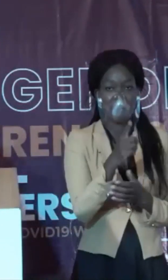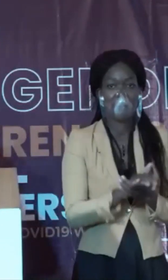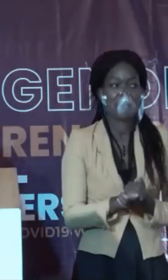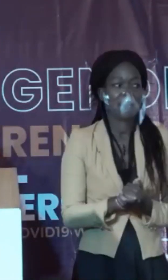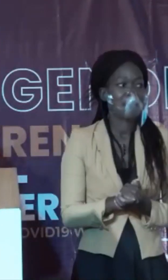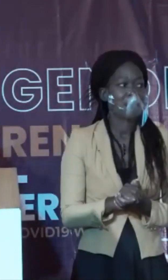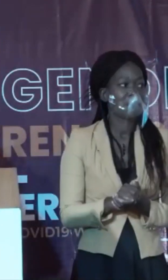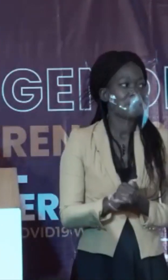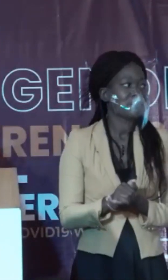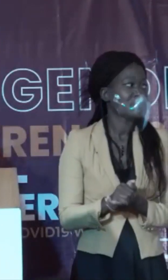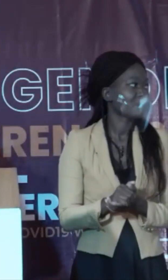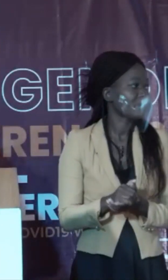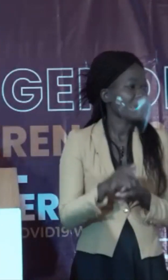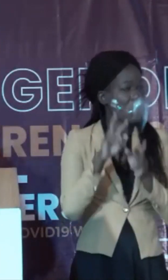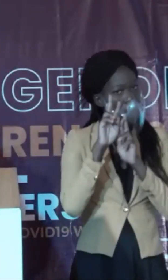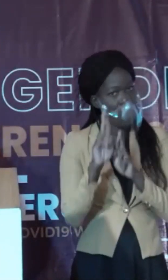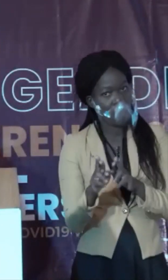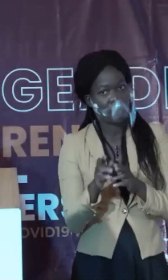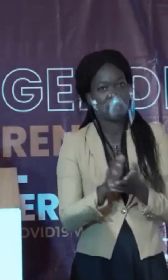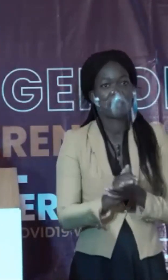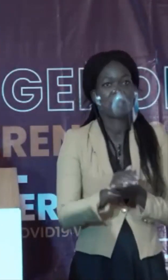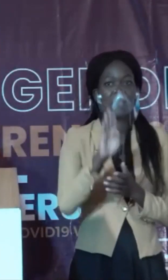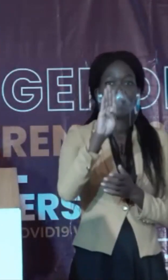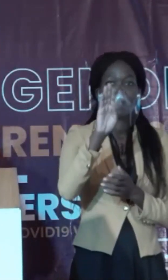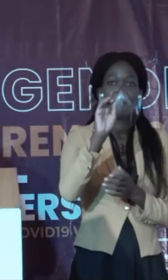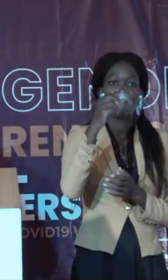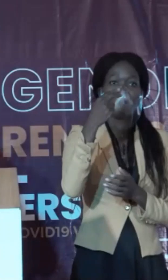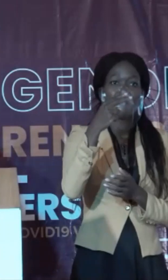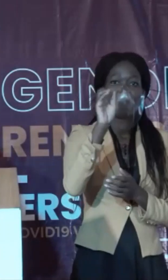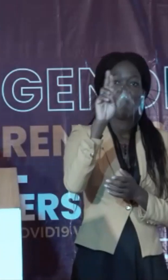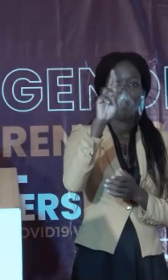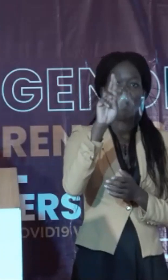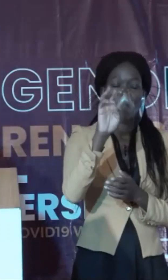Honorable Bohoro Kenewendo.